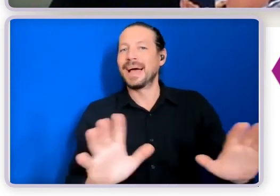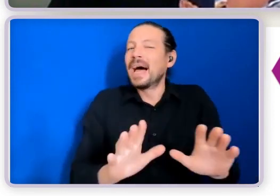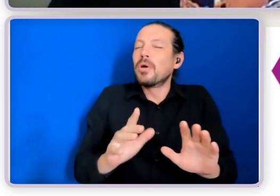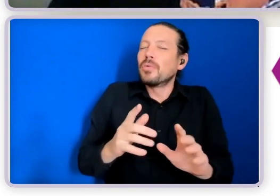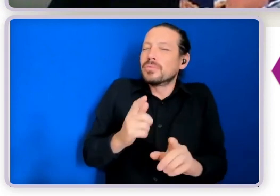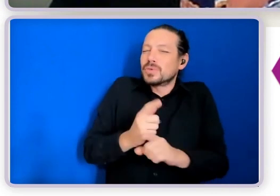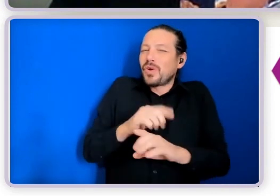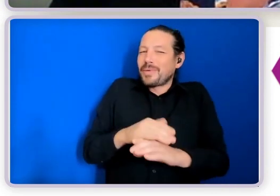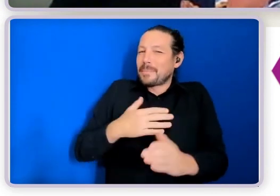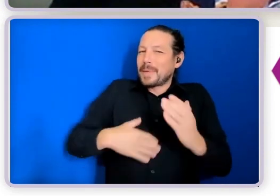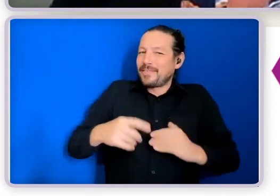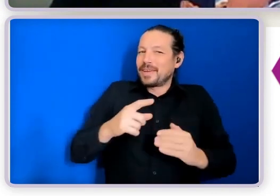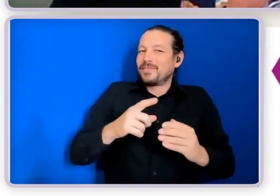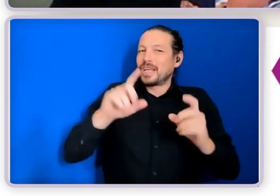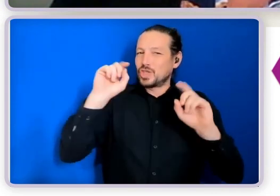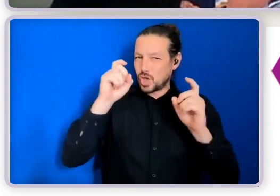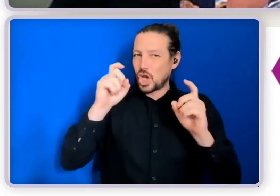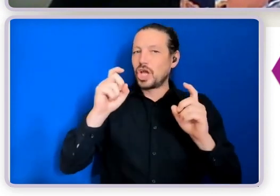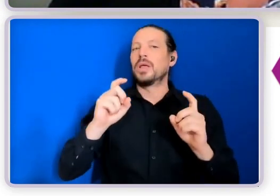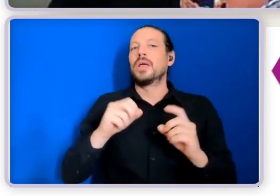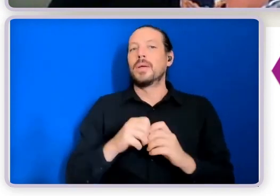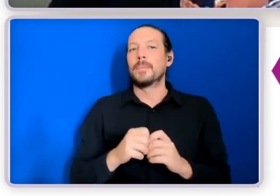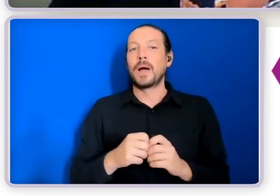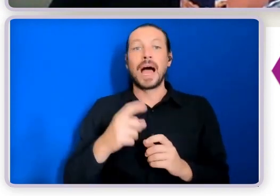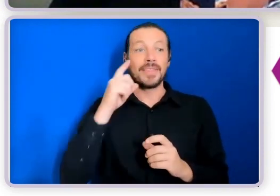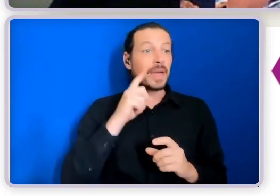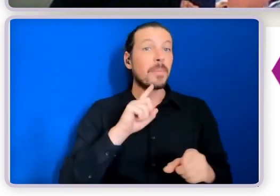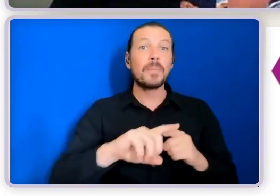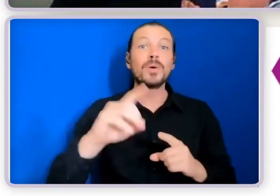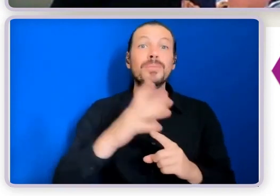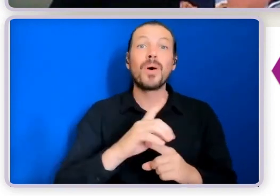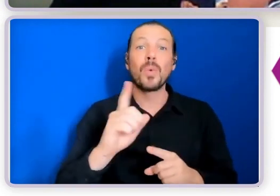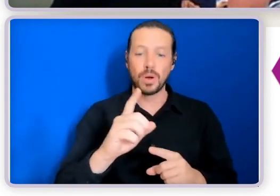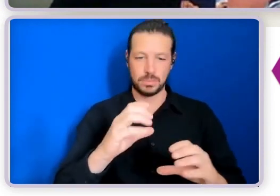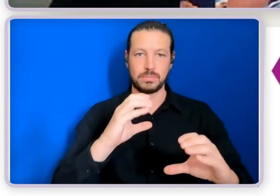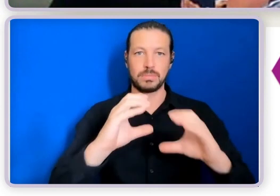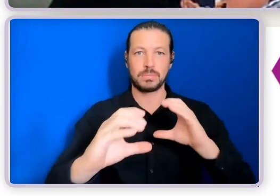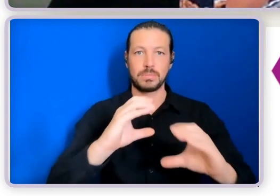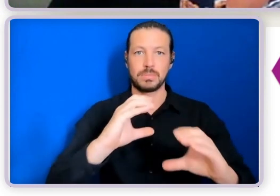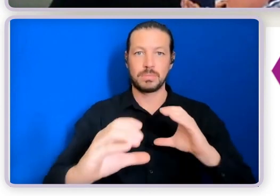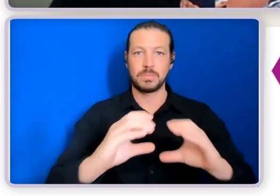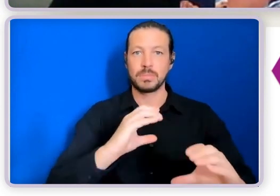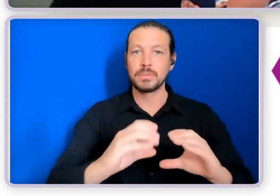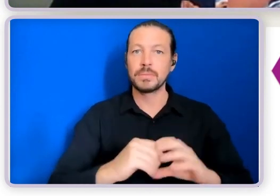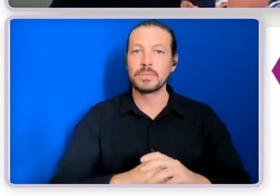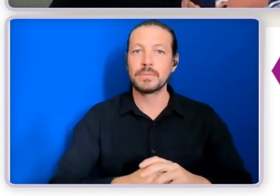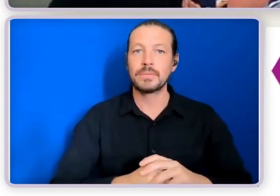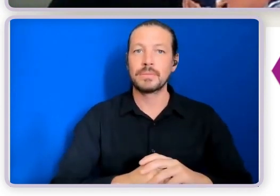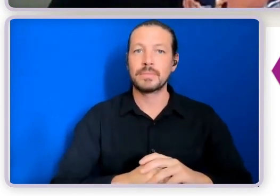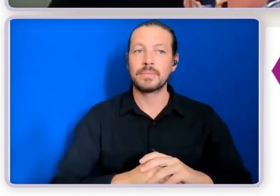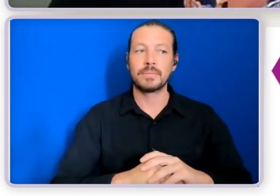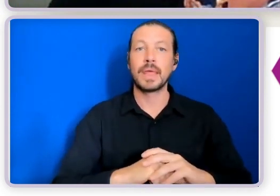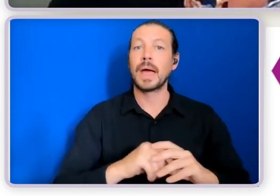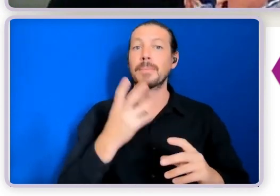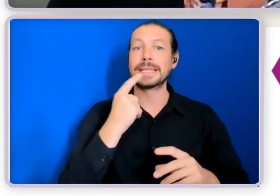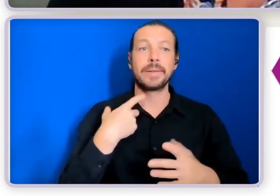and the most important thing is communication. So if you or I had our mouths taped over